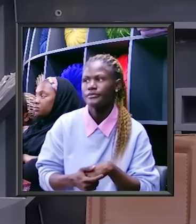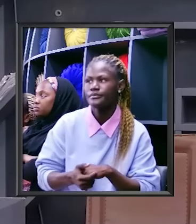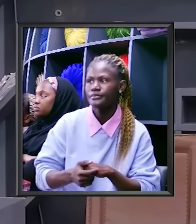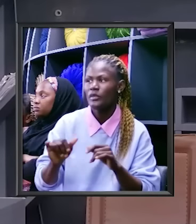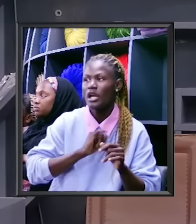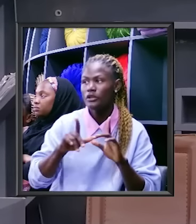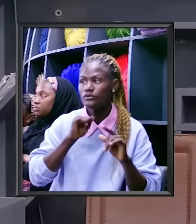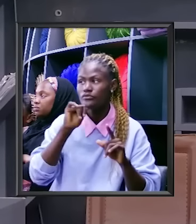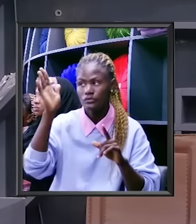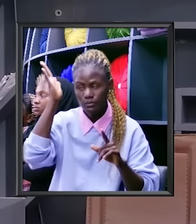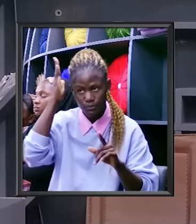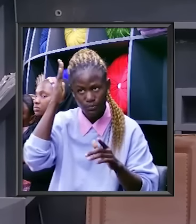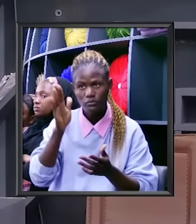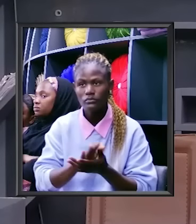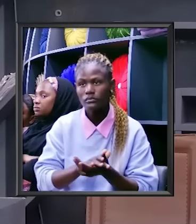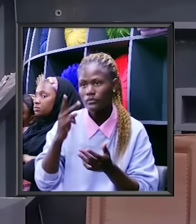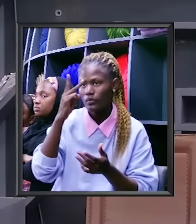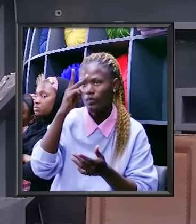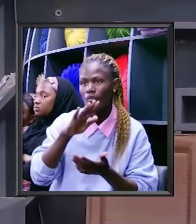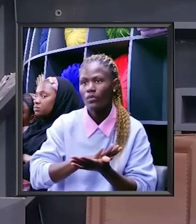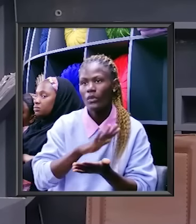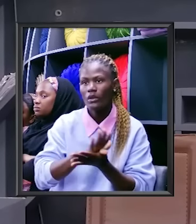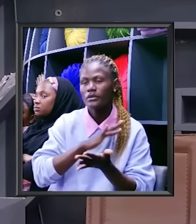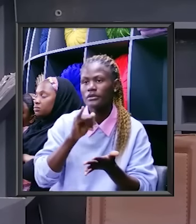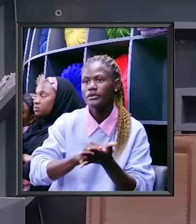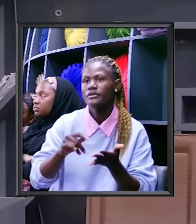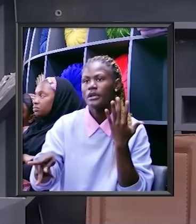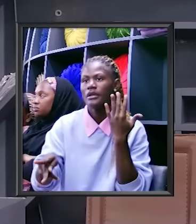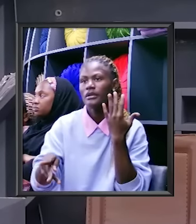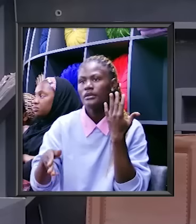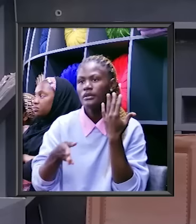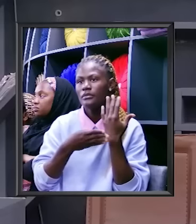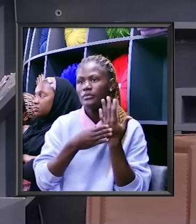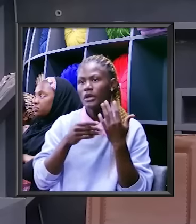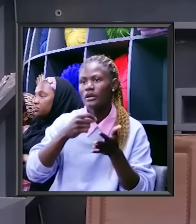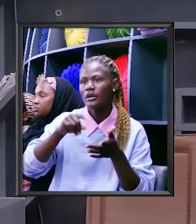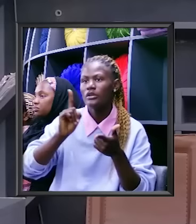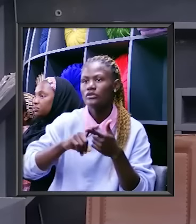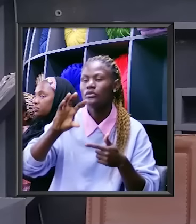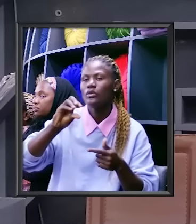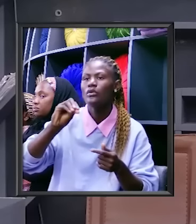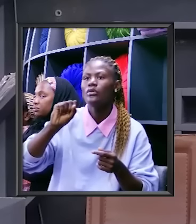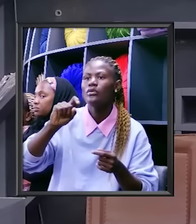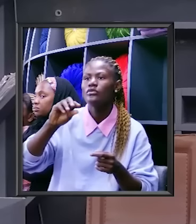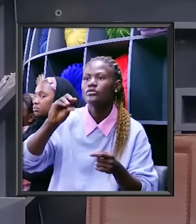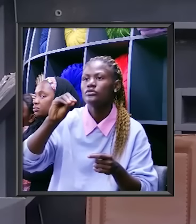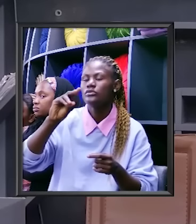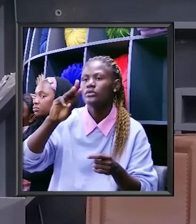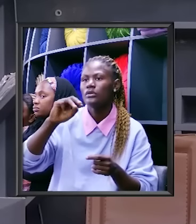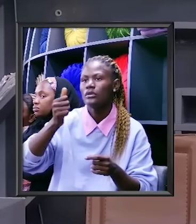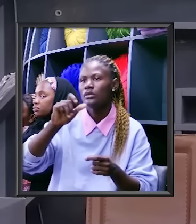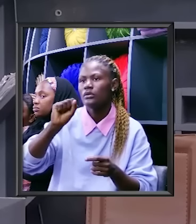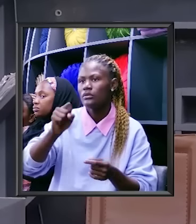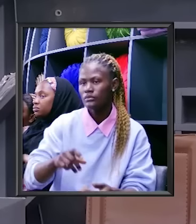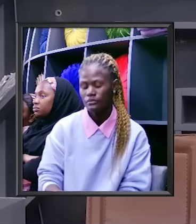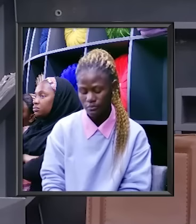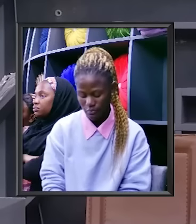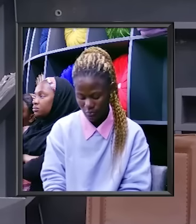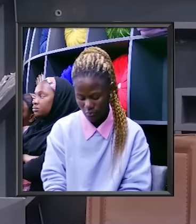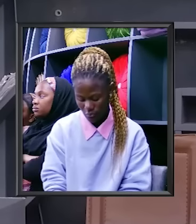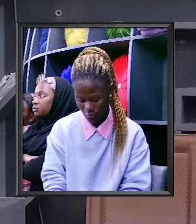I don't know. Look at later where bank write the to a customer. They drop. You know, even feel read day, some of the text. The standard